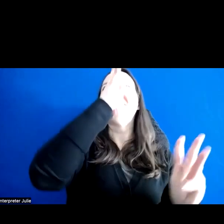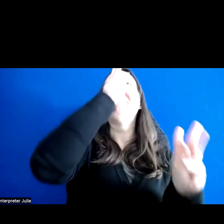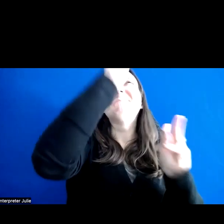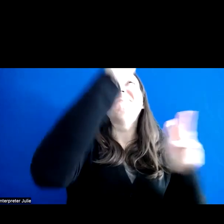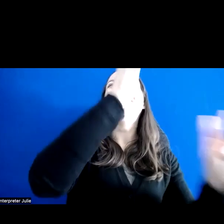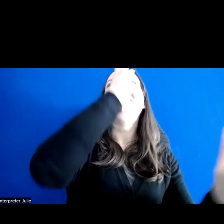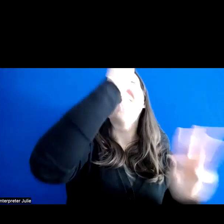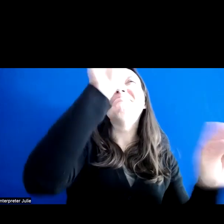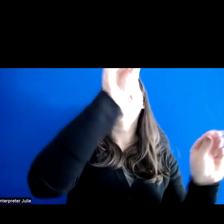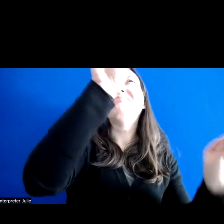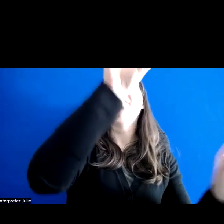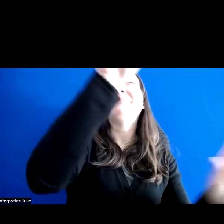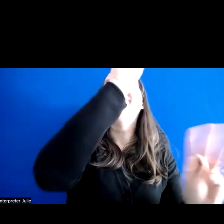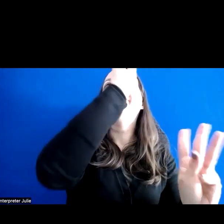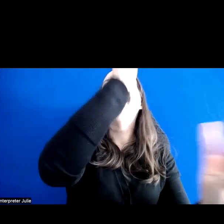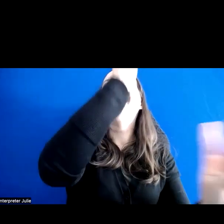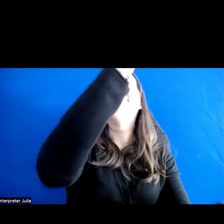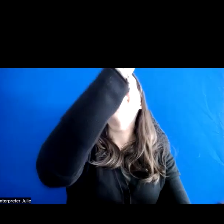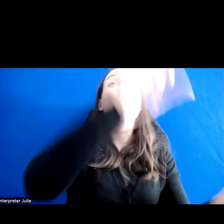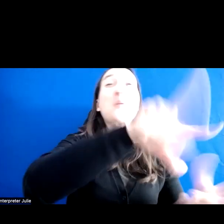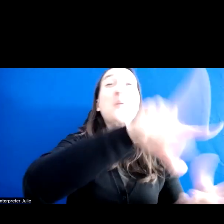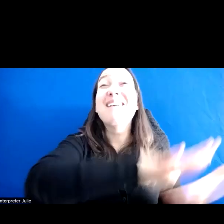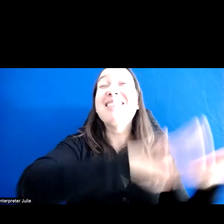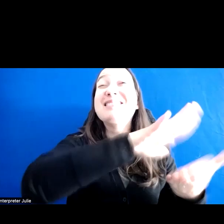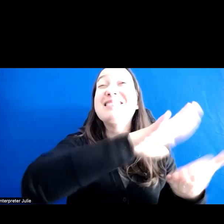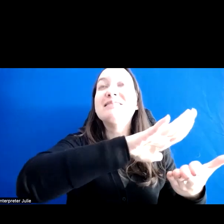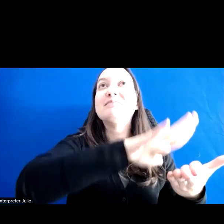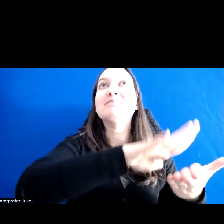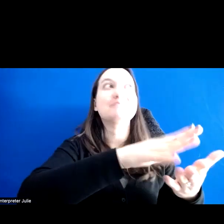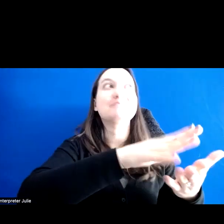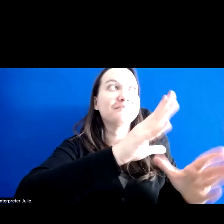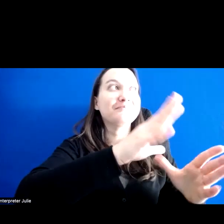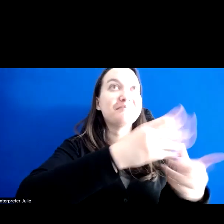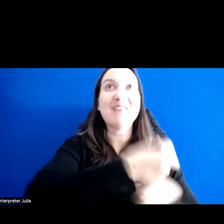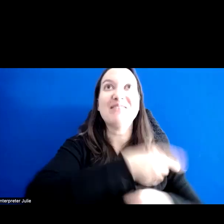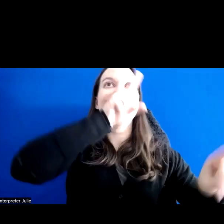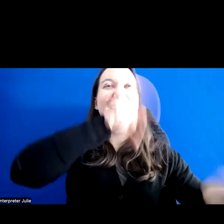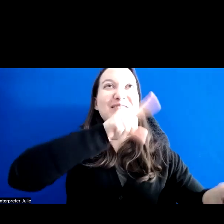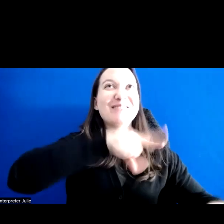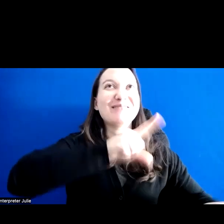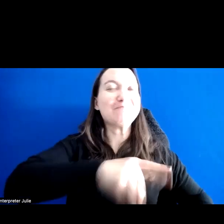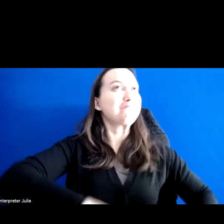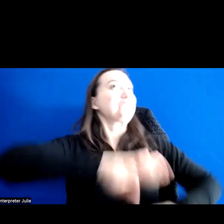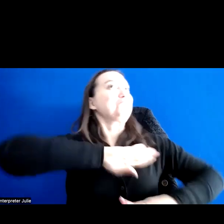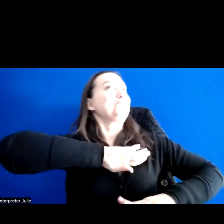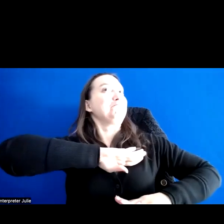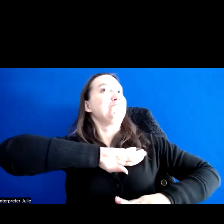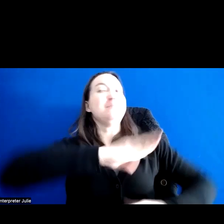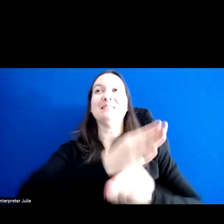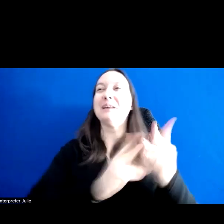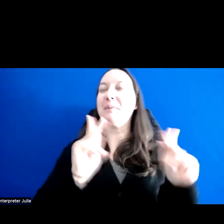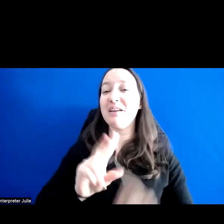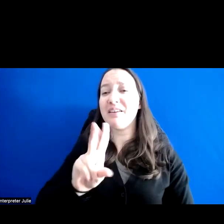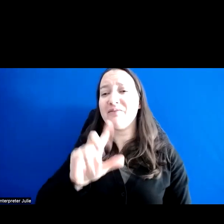think, that somehow going to college would give her the answers. Here are these people, Victor